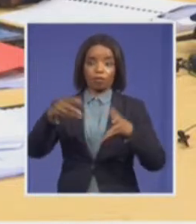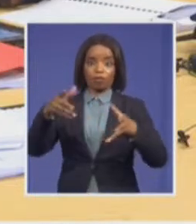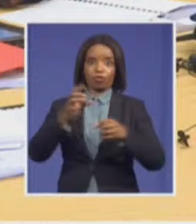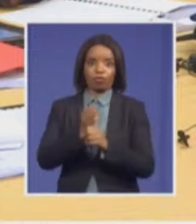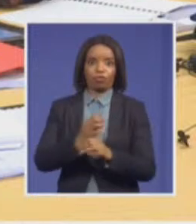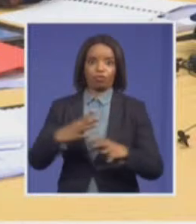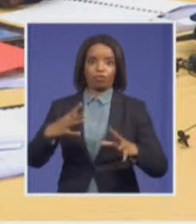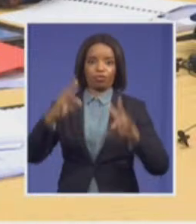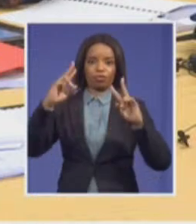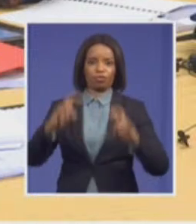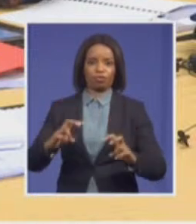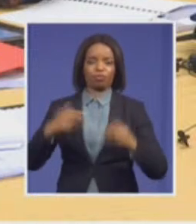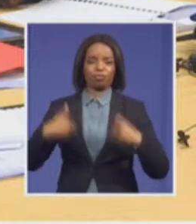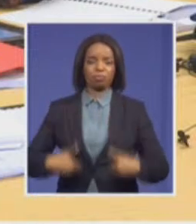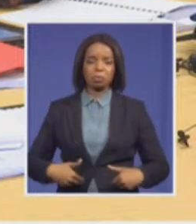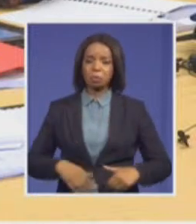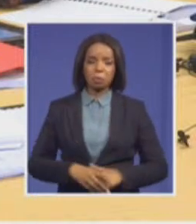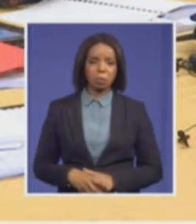knowledge then